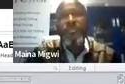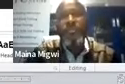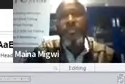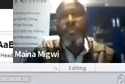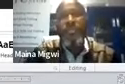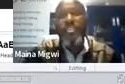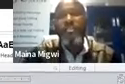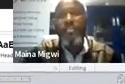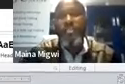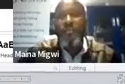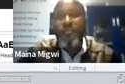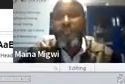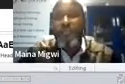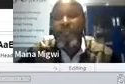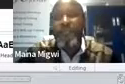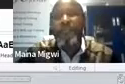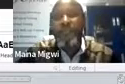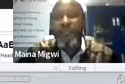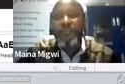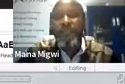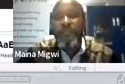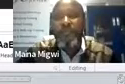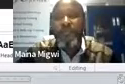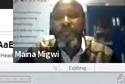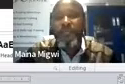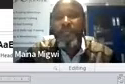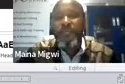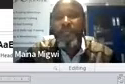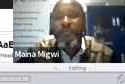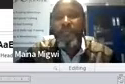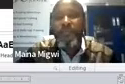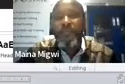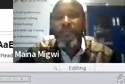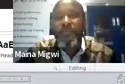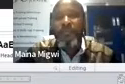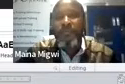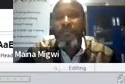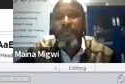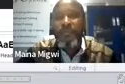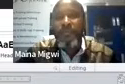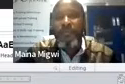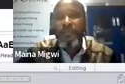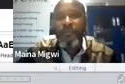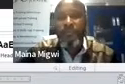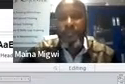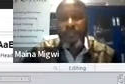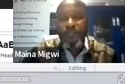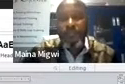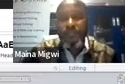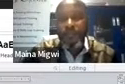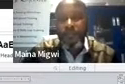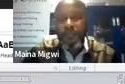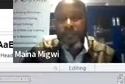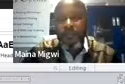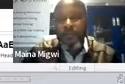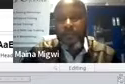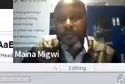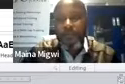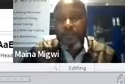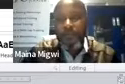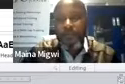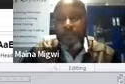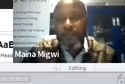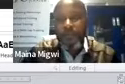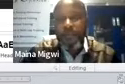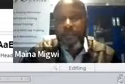other, yes, please. The audience is saying okay. Maybe you need to check your